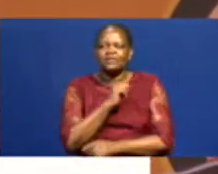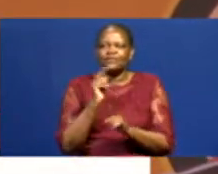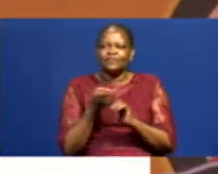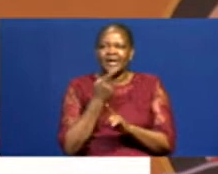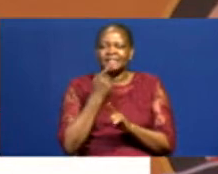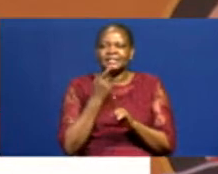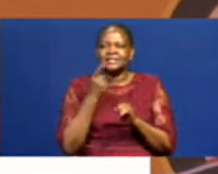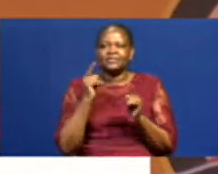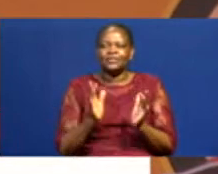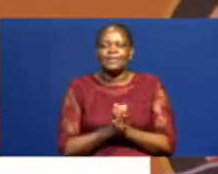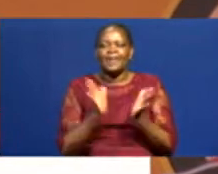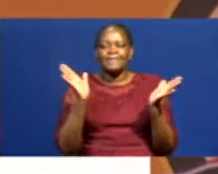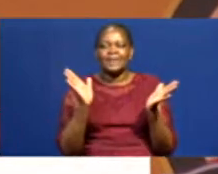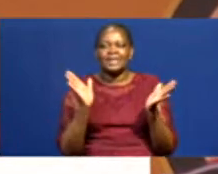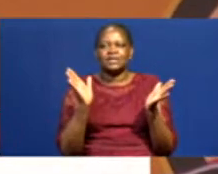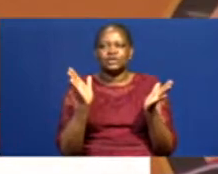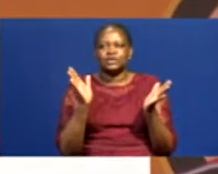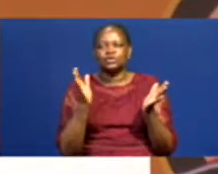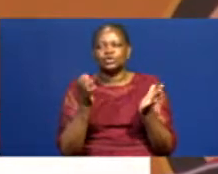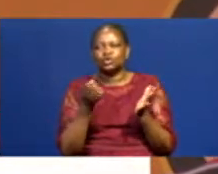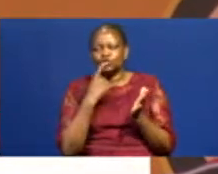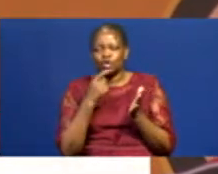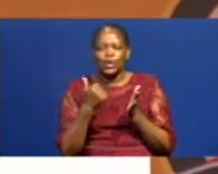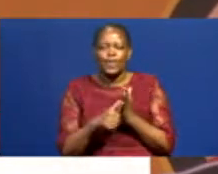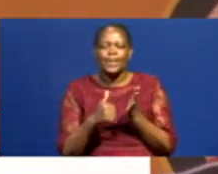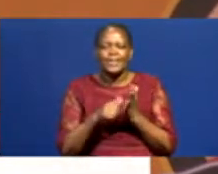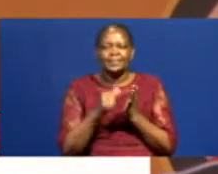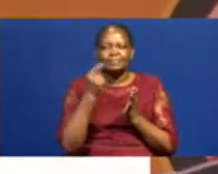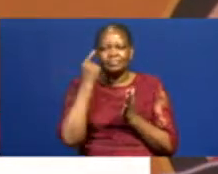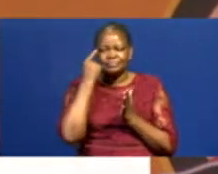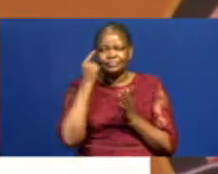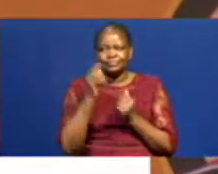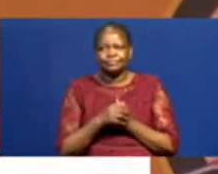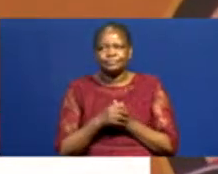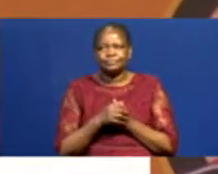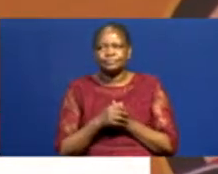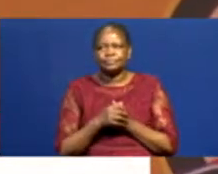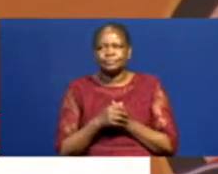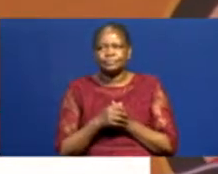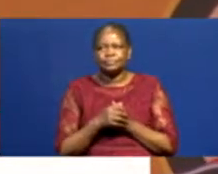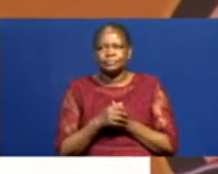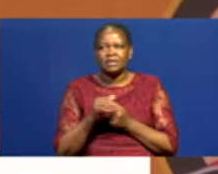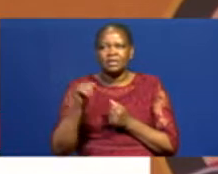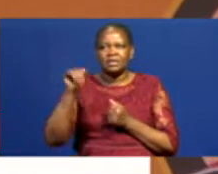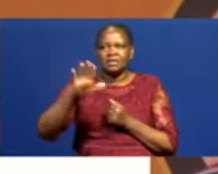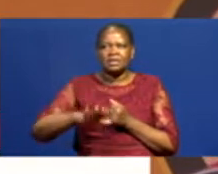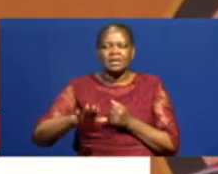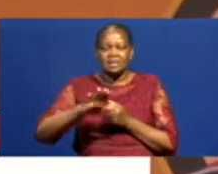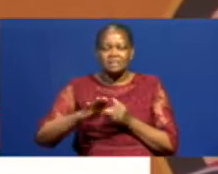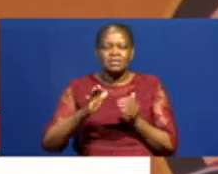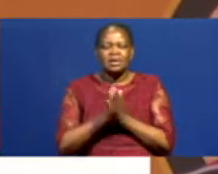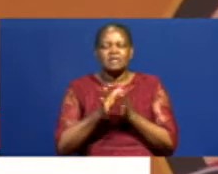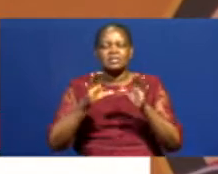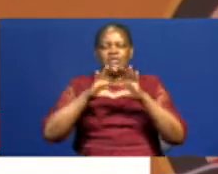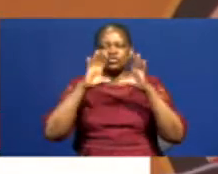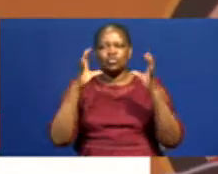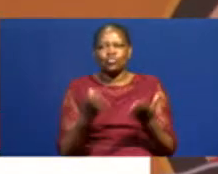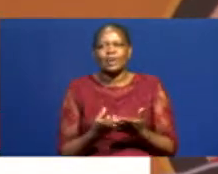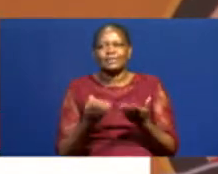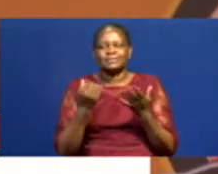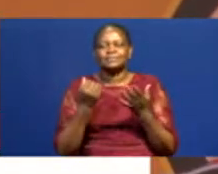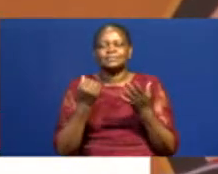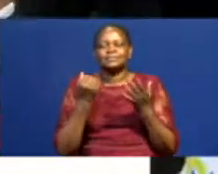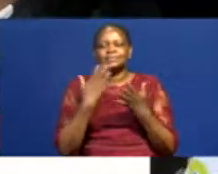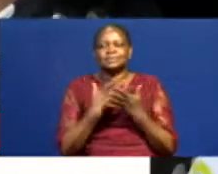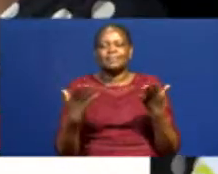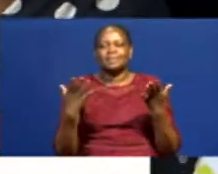ya umma ya kutibu shida za macho. Katika area hii na dunia hii. Ni jambo la